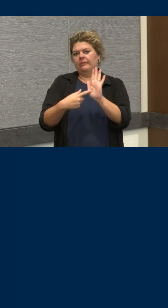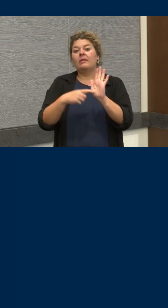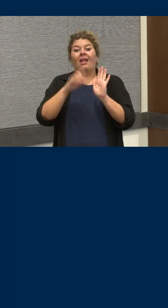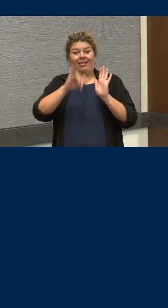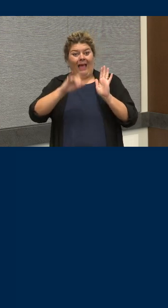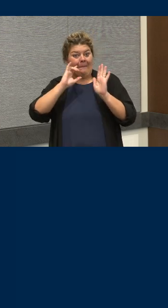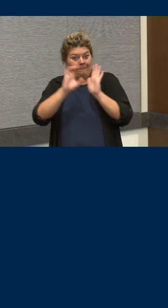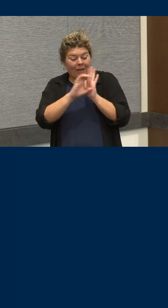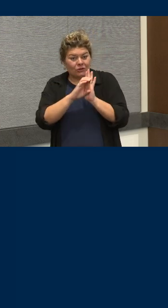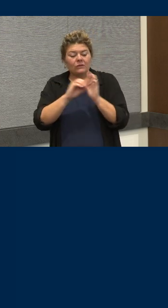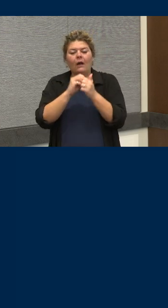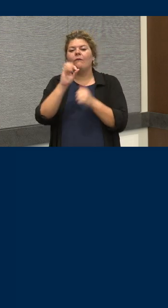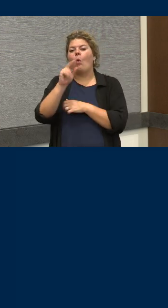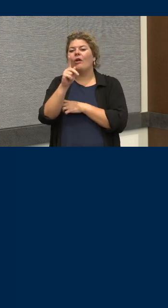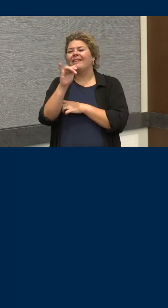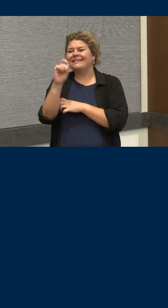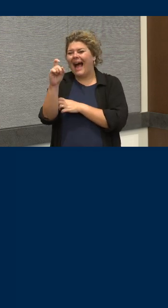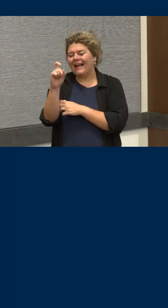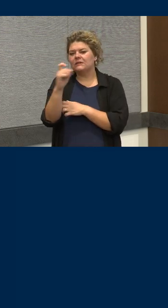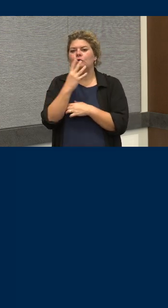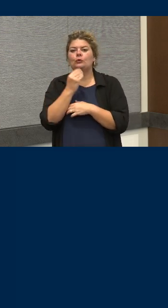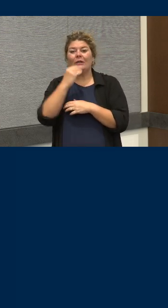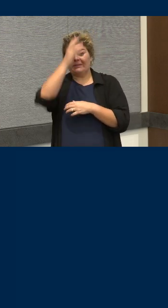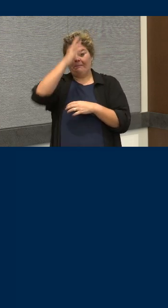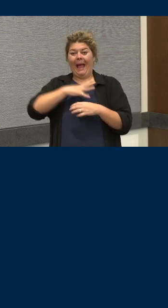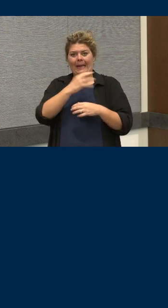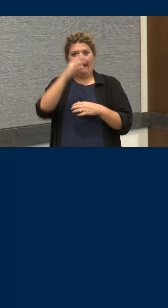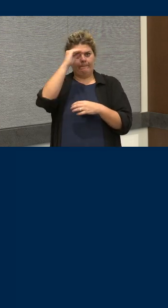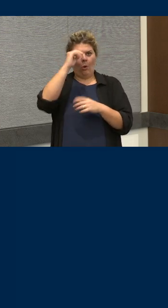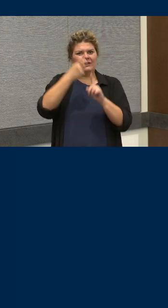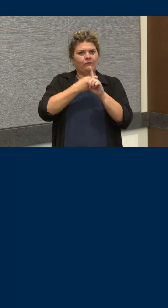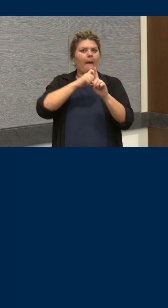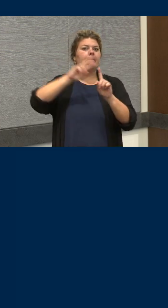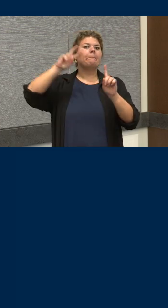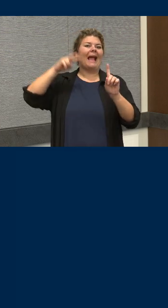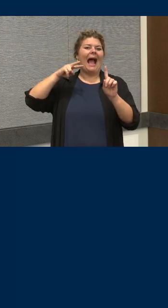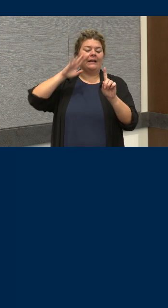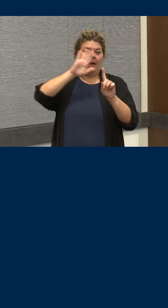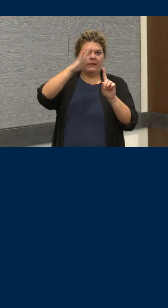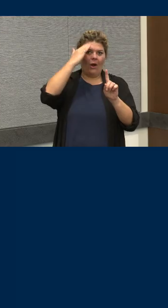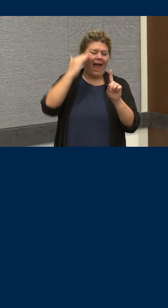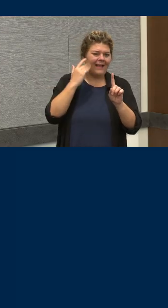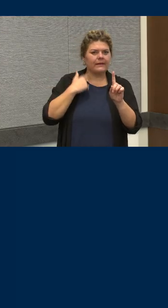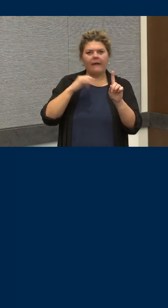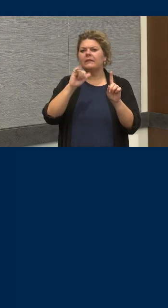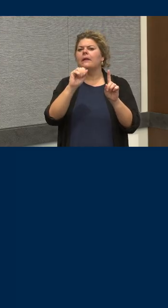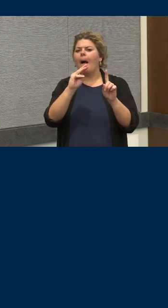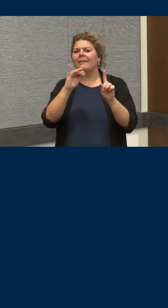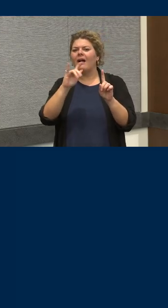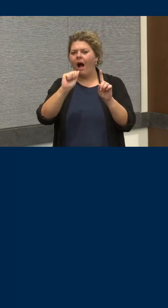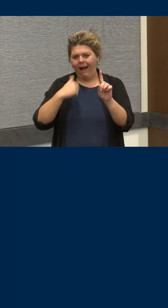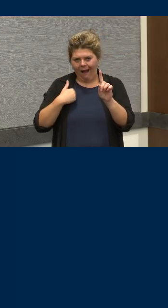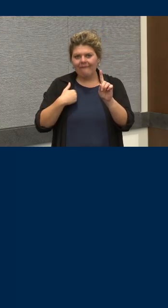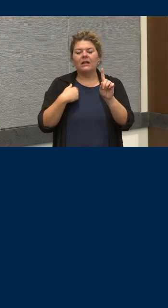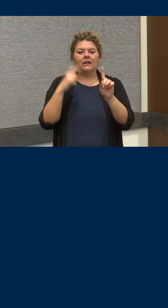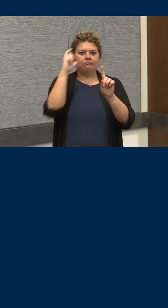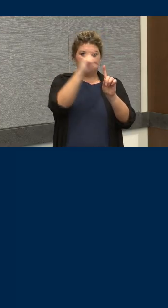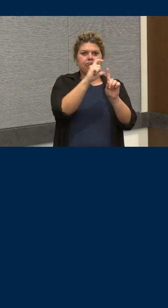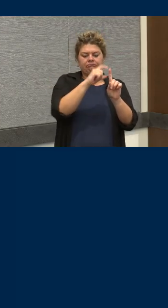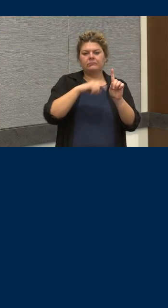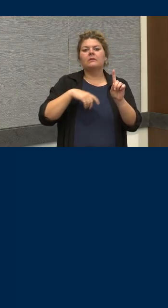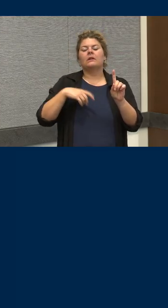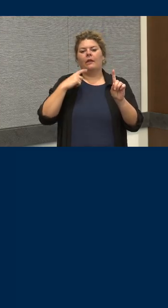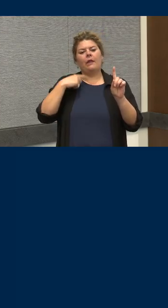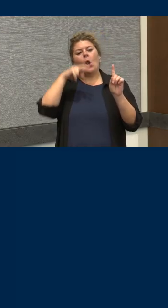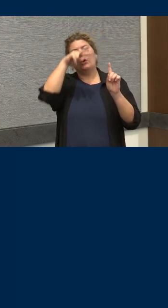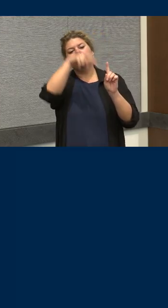pictures Orthodox Jewish men and boys from behind, their heads covered in hats or yarmulkes, gazing down, perhaps